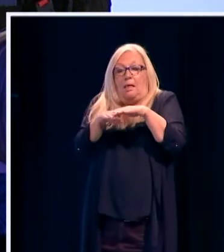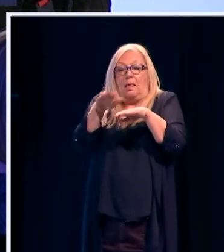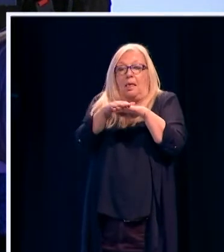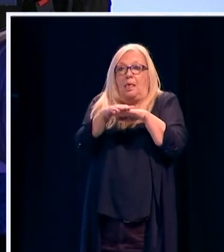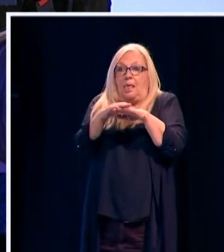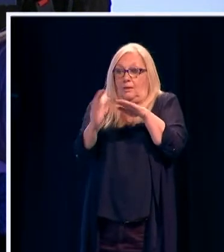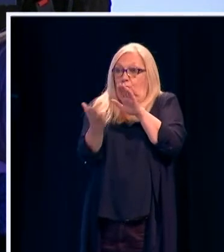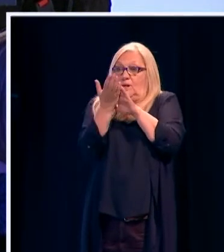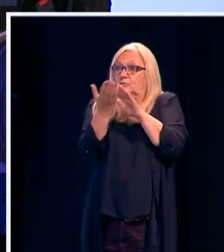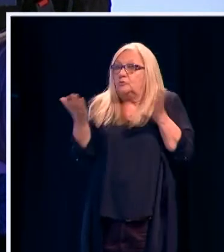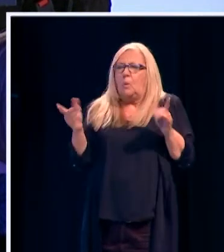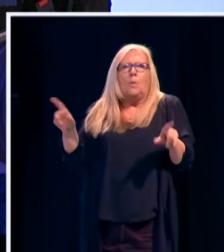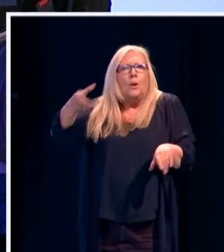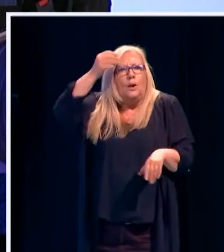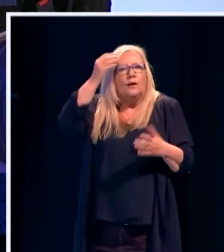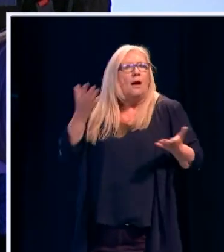can be scaled up?